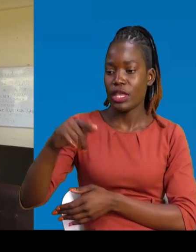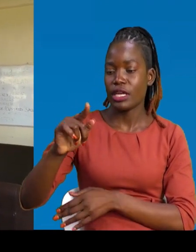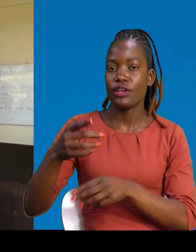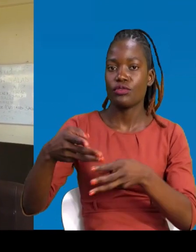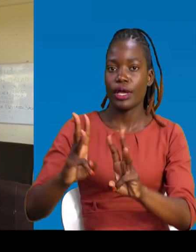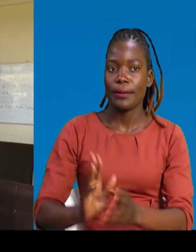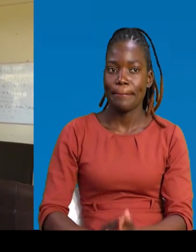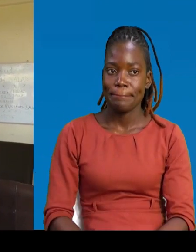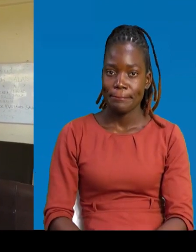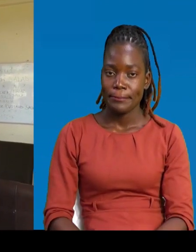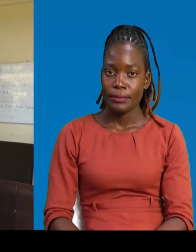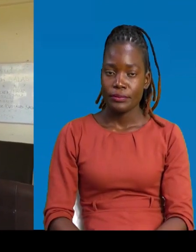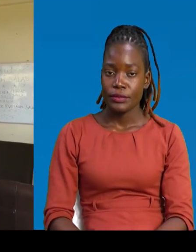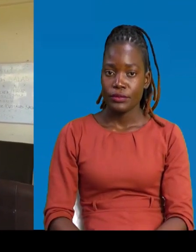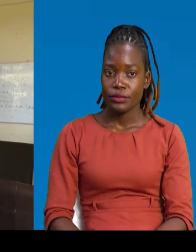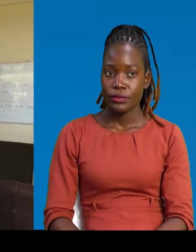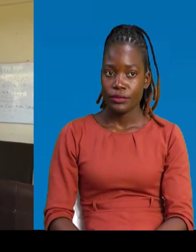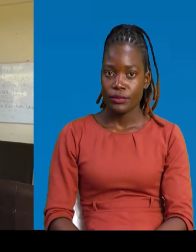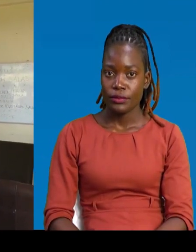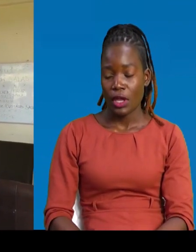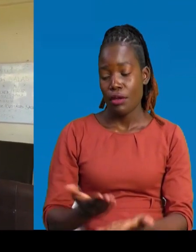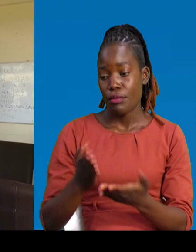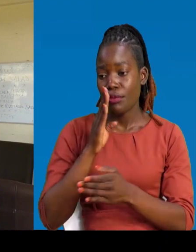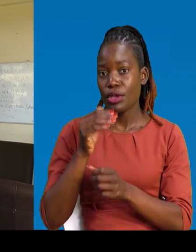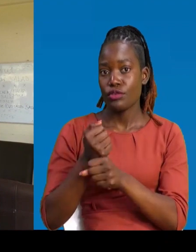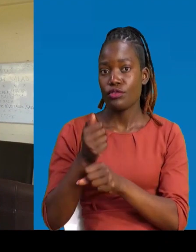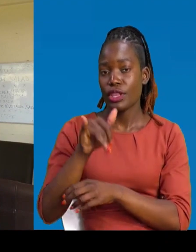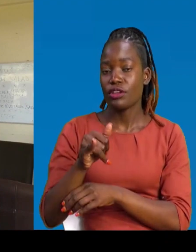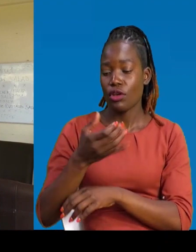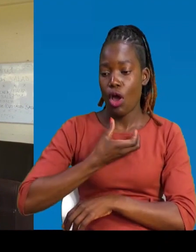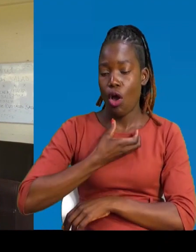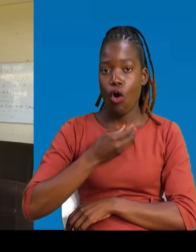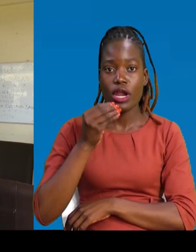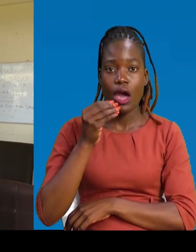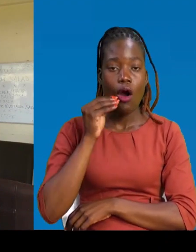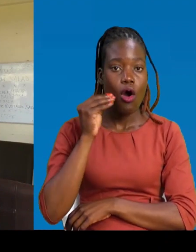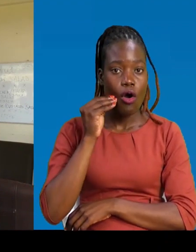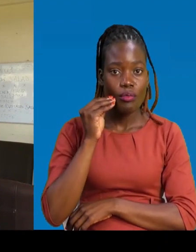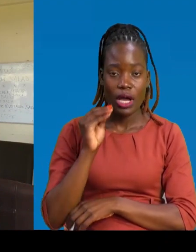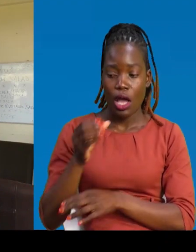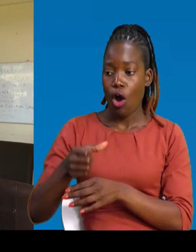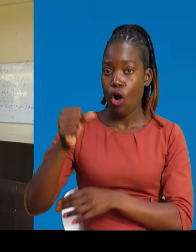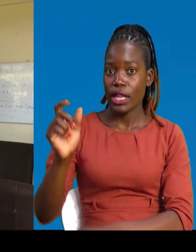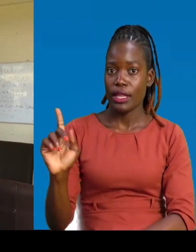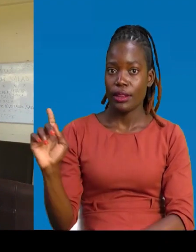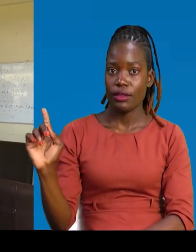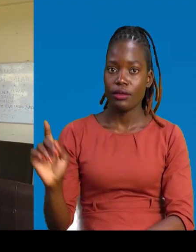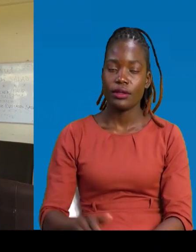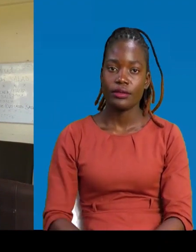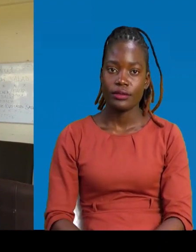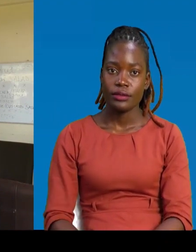is recommended? Yeah, unless you do that in your own house. Unaweza kushikilia hivi. Mimi nikifanya hivi mimi naweza isiingi hivi nishike nimeitupa